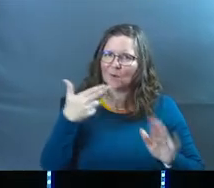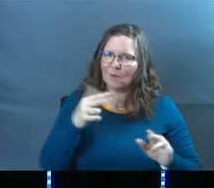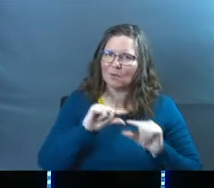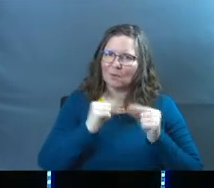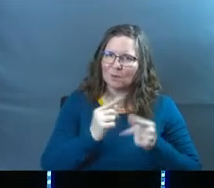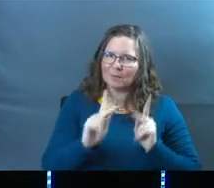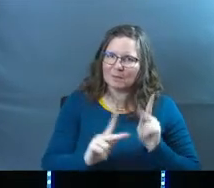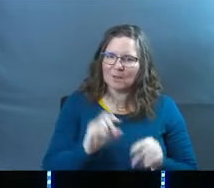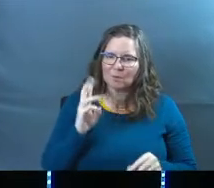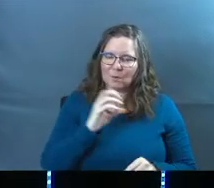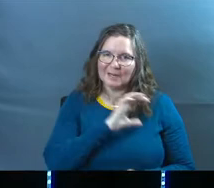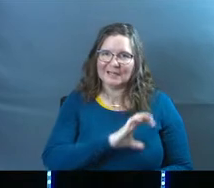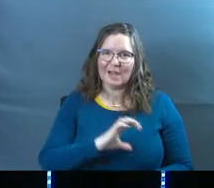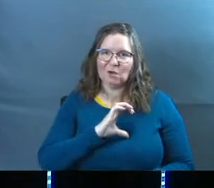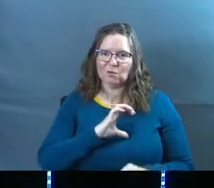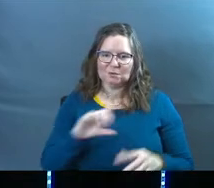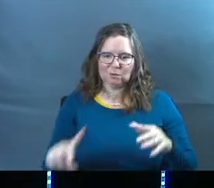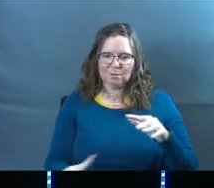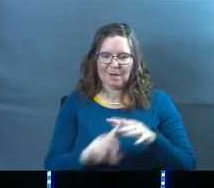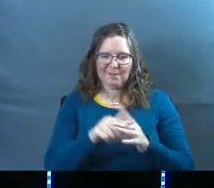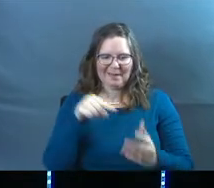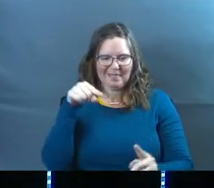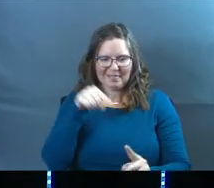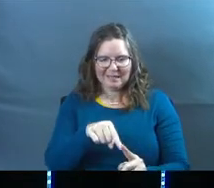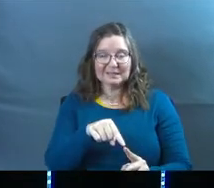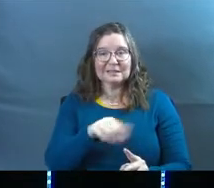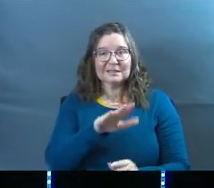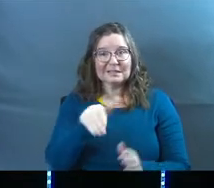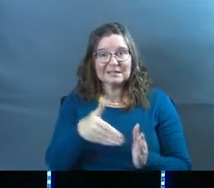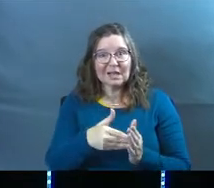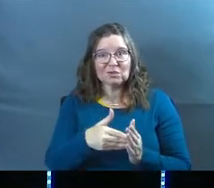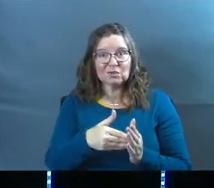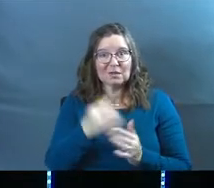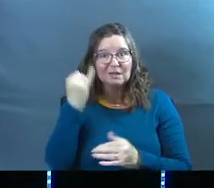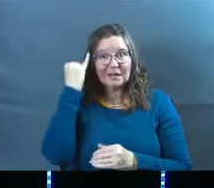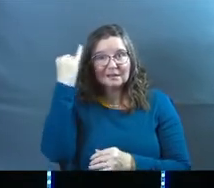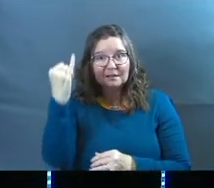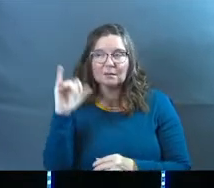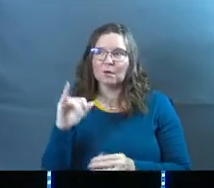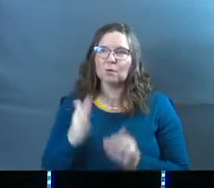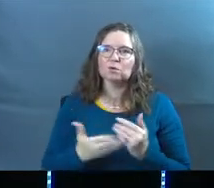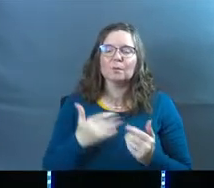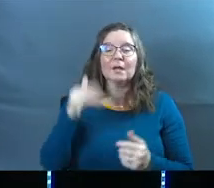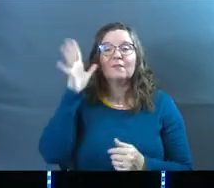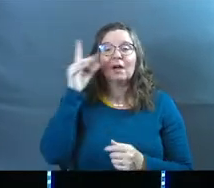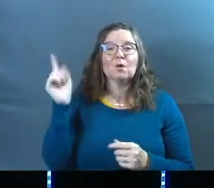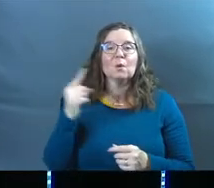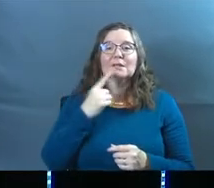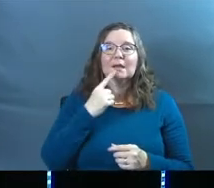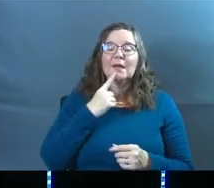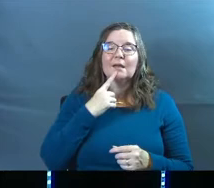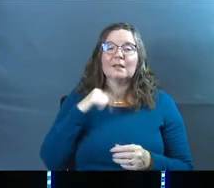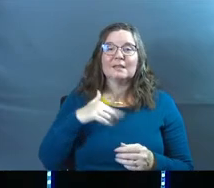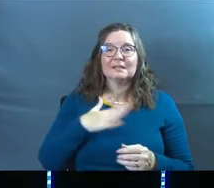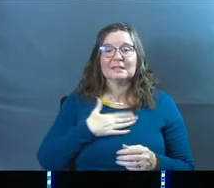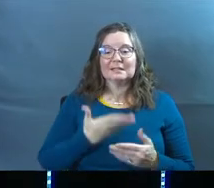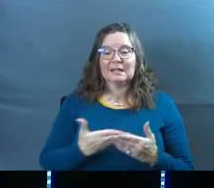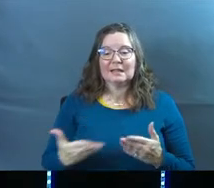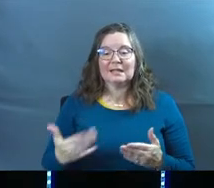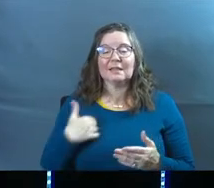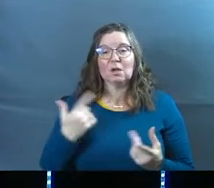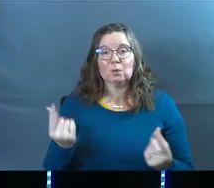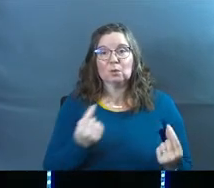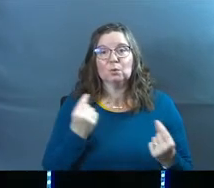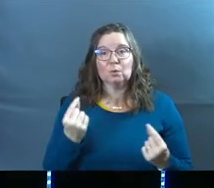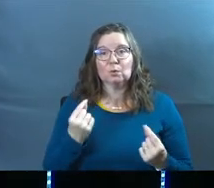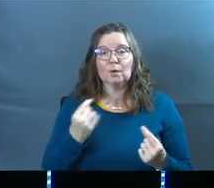of all the weird characteristics to bring out, this is the central thing. It's almost like the Father going and saying, this is the thing that